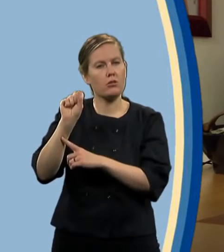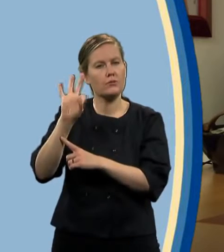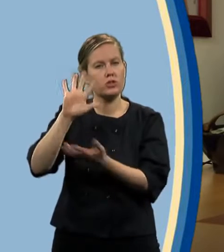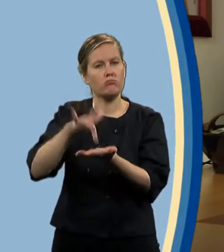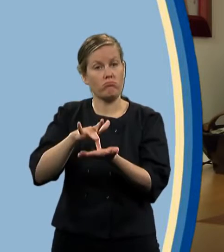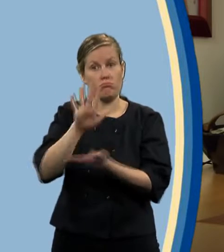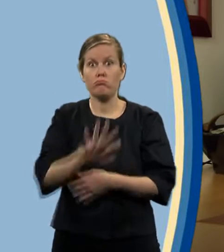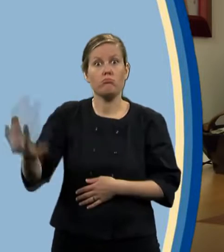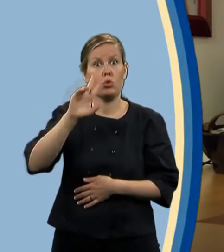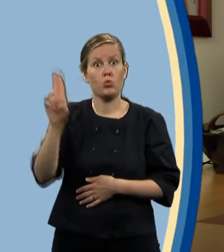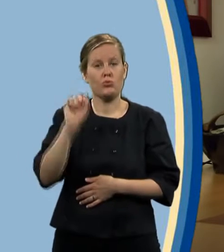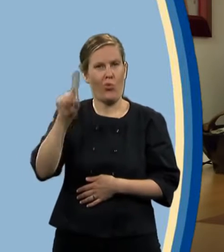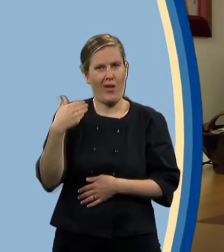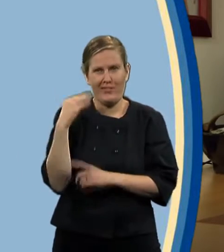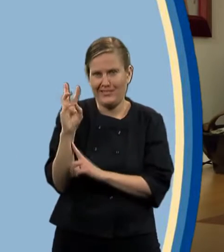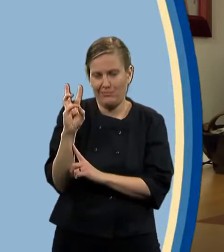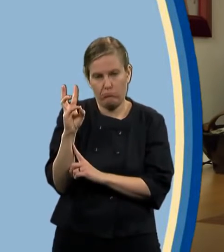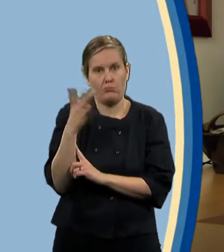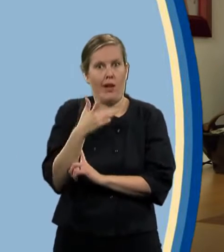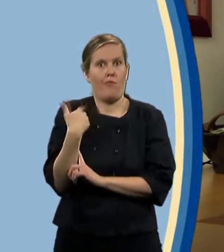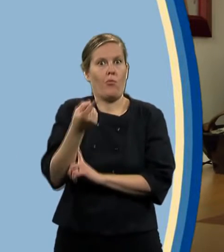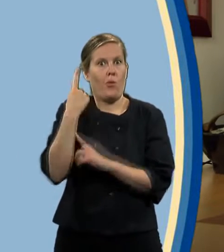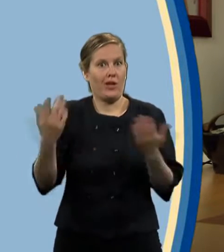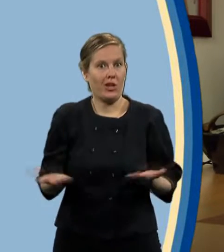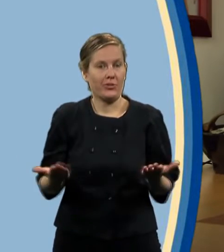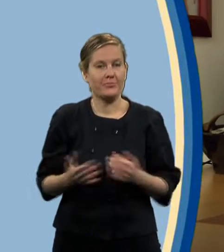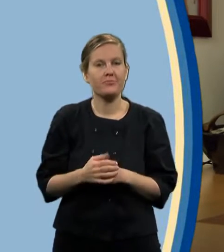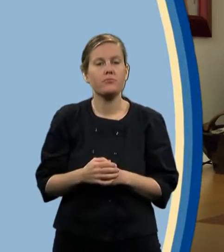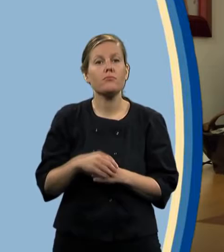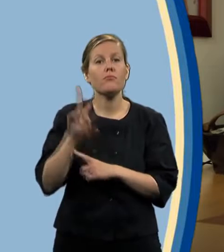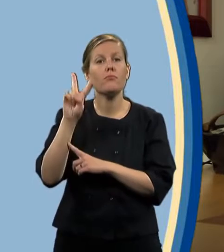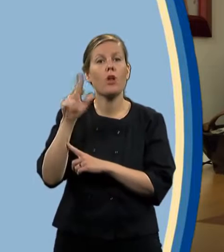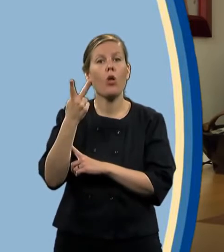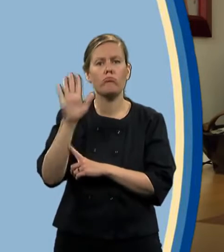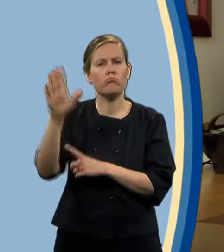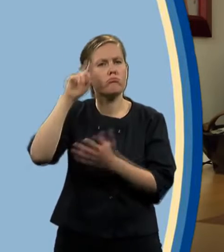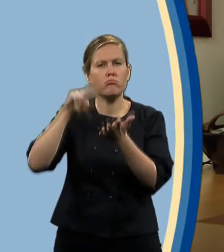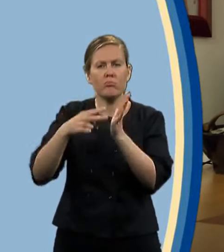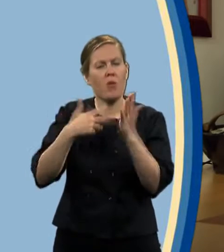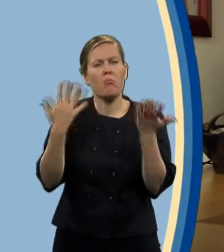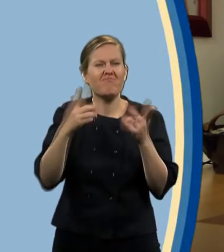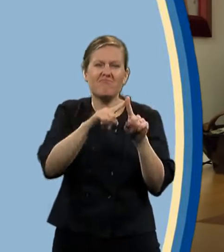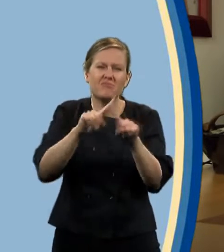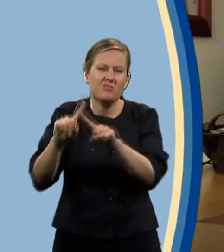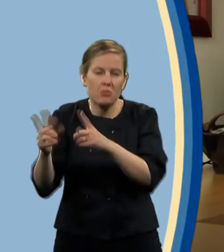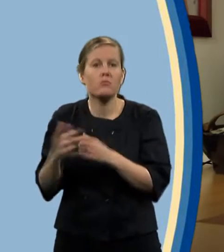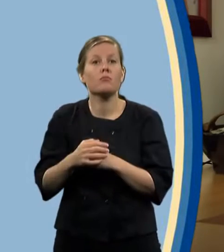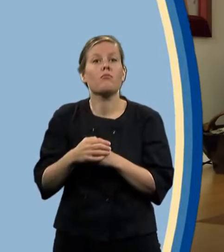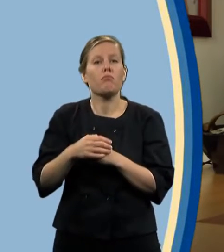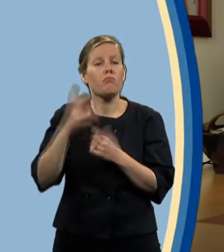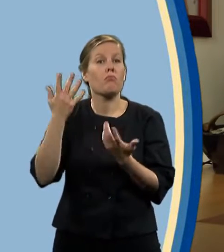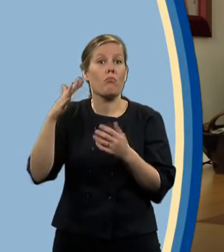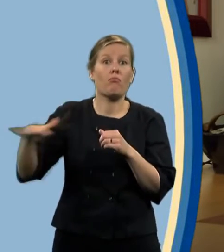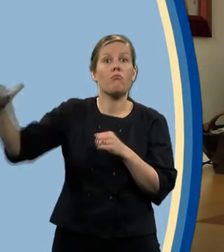are amazingly lucky to have one of them right here. BL2 has a variety of purposes. You know, for example, that